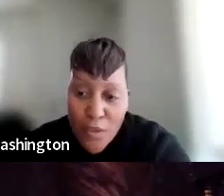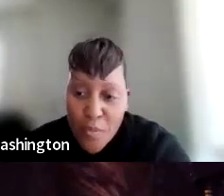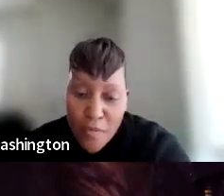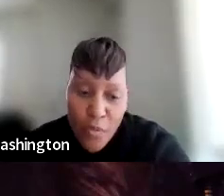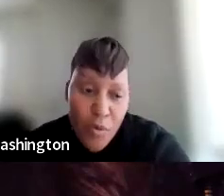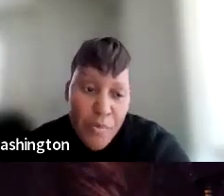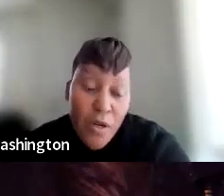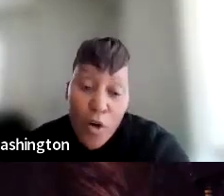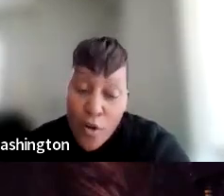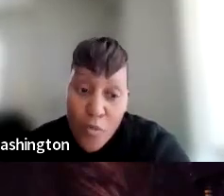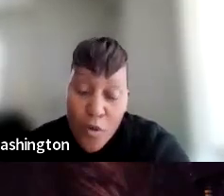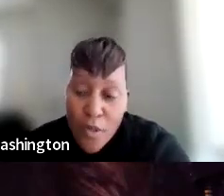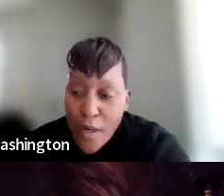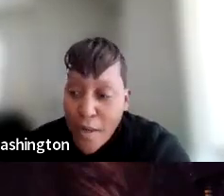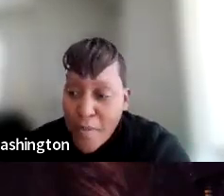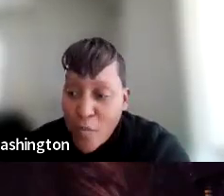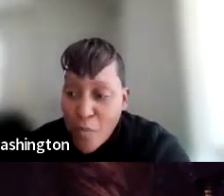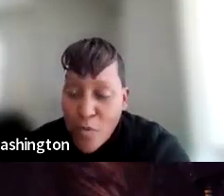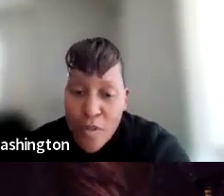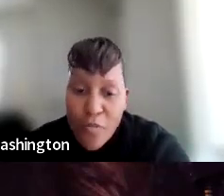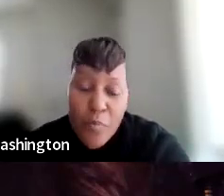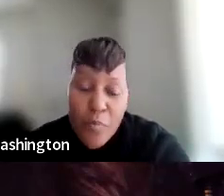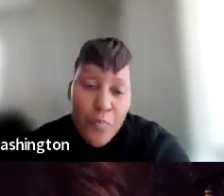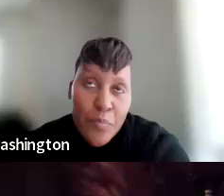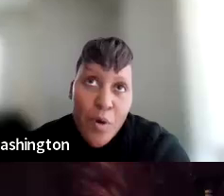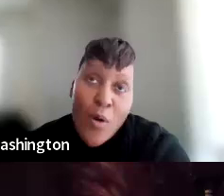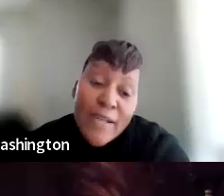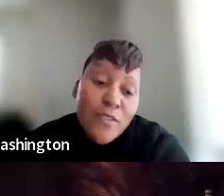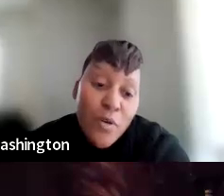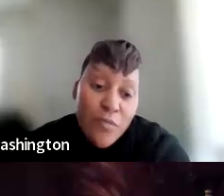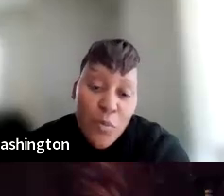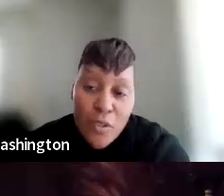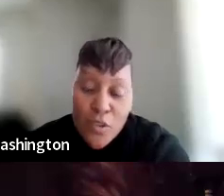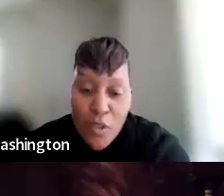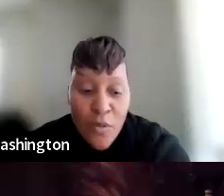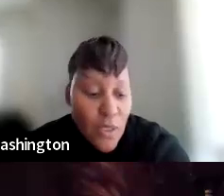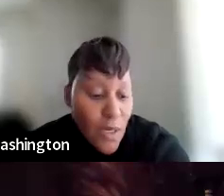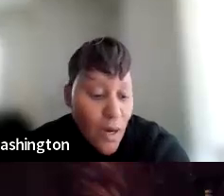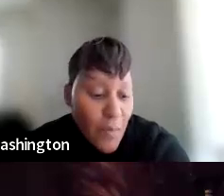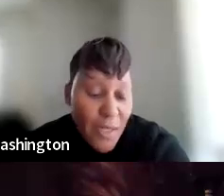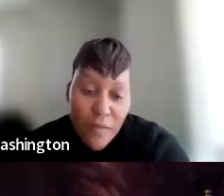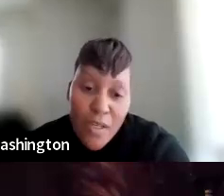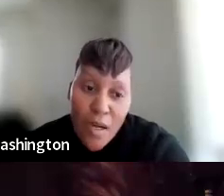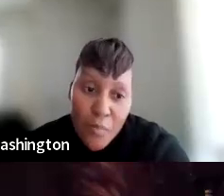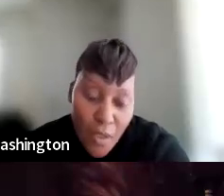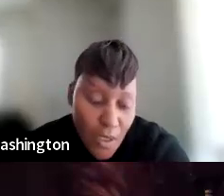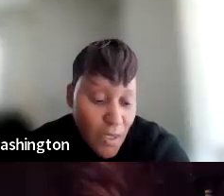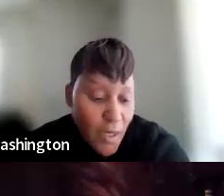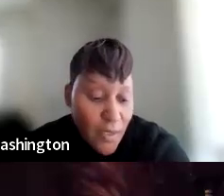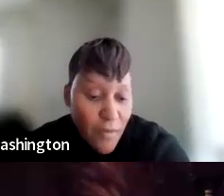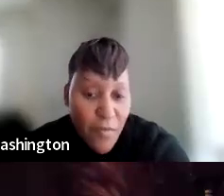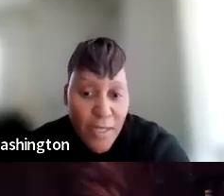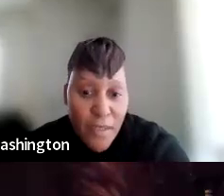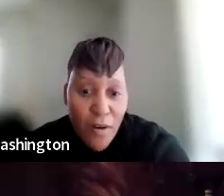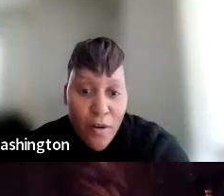everything. And yes, I do believe that we're being heard more, and we're moving in a very proactive way, if you will. So I love the